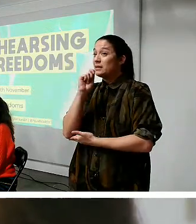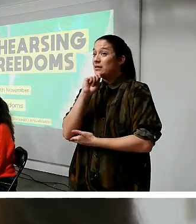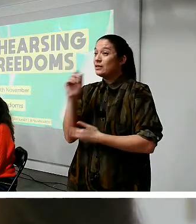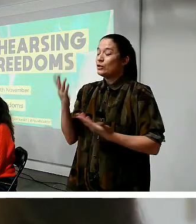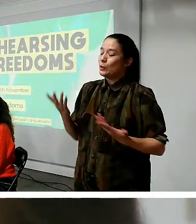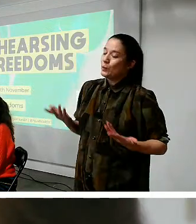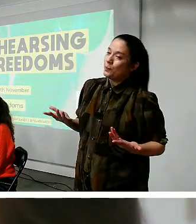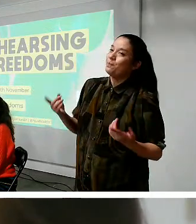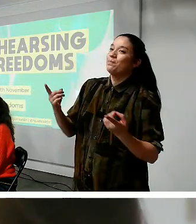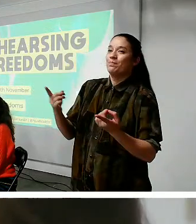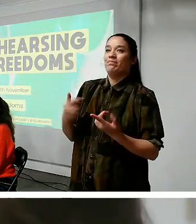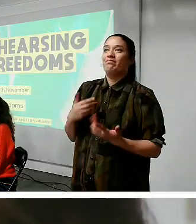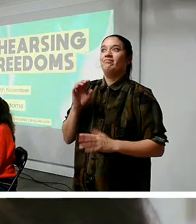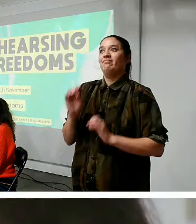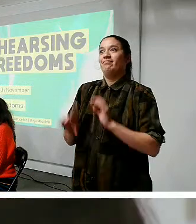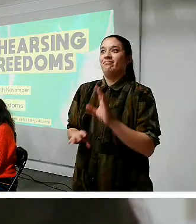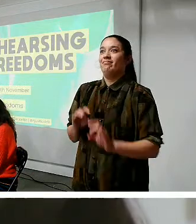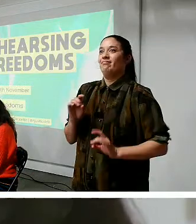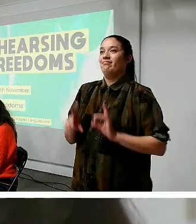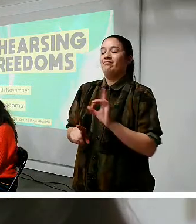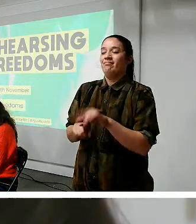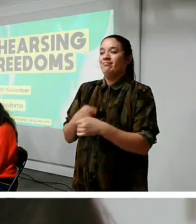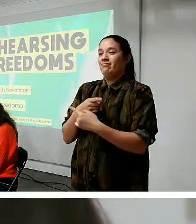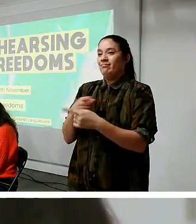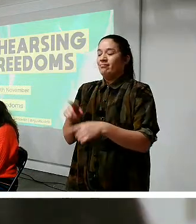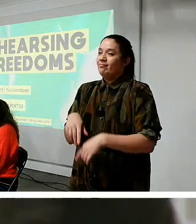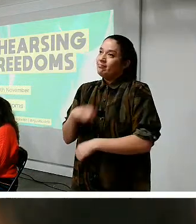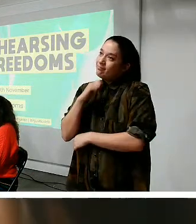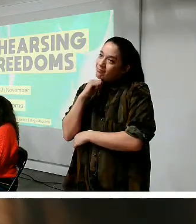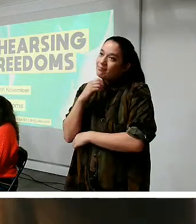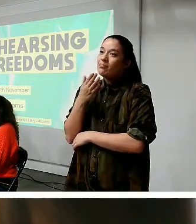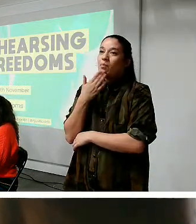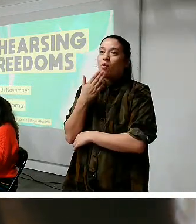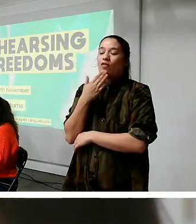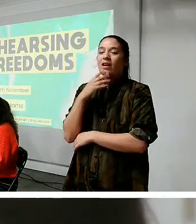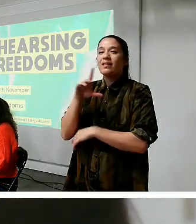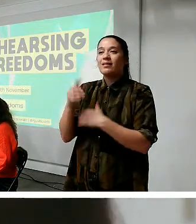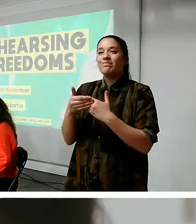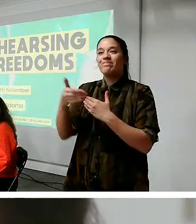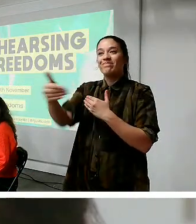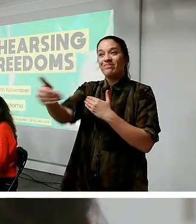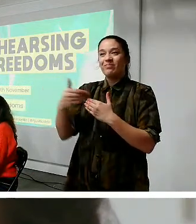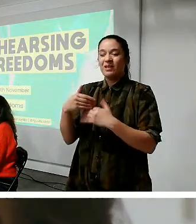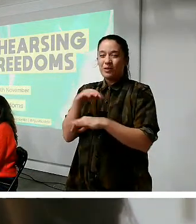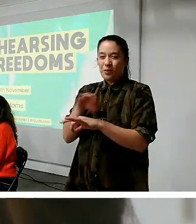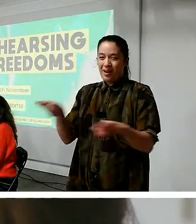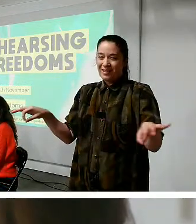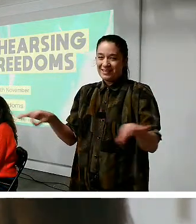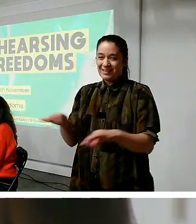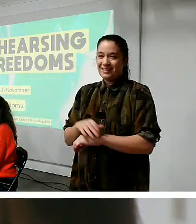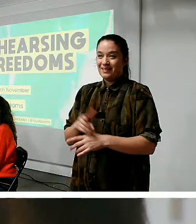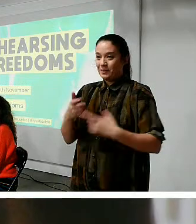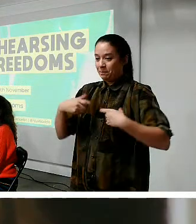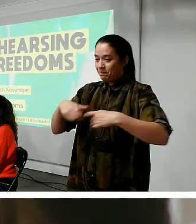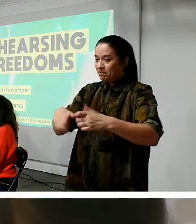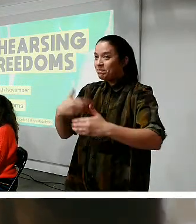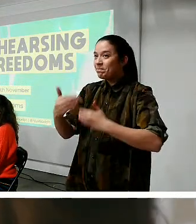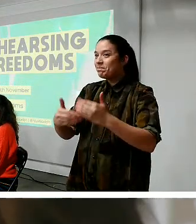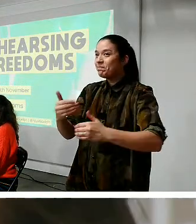at the beginning, but then I'm going to be really quiet for the rest of it, okay? So just in terms of housekeeping,